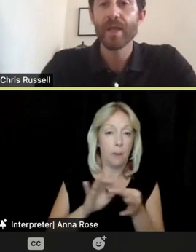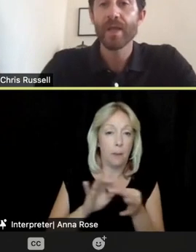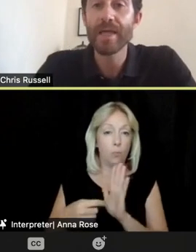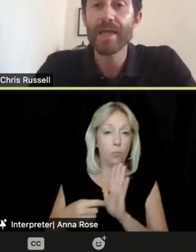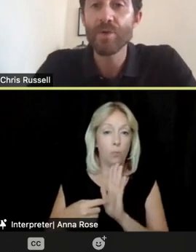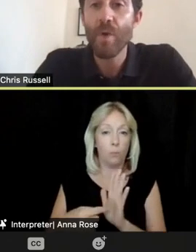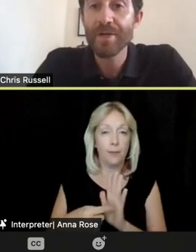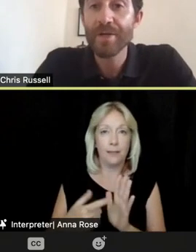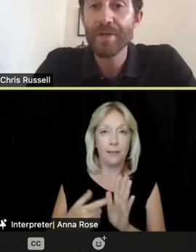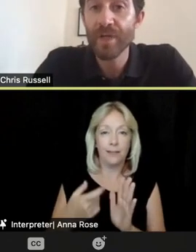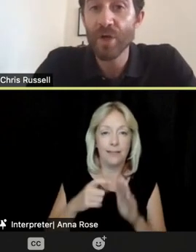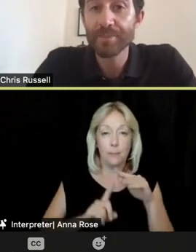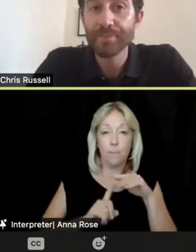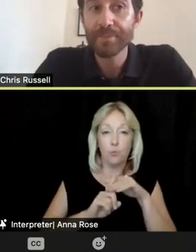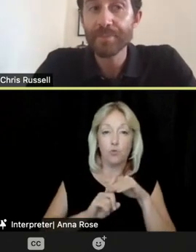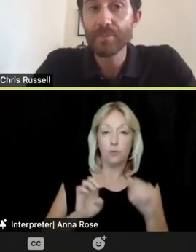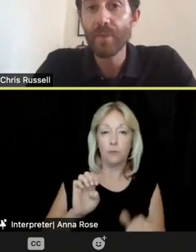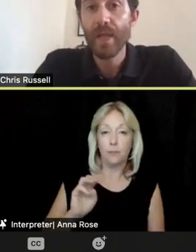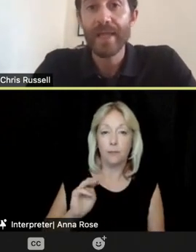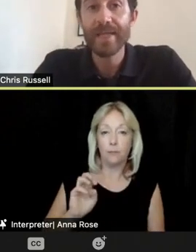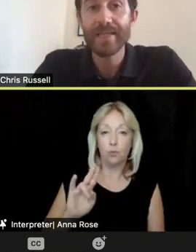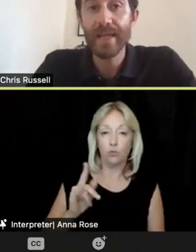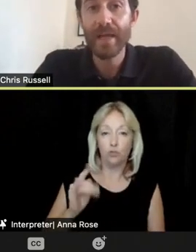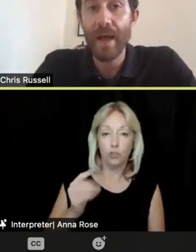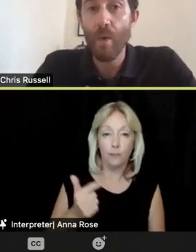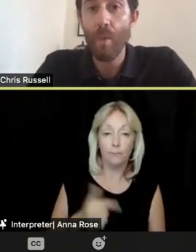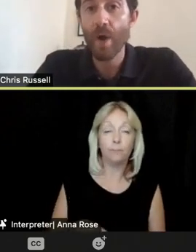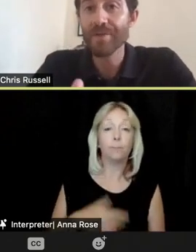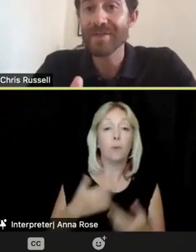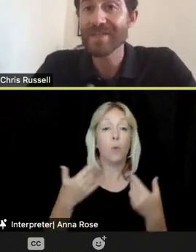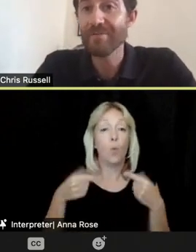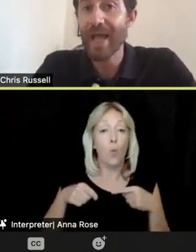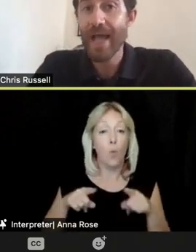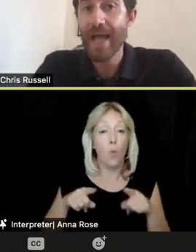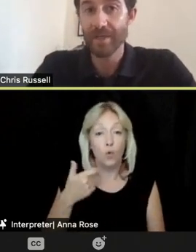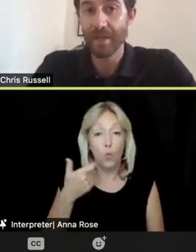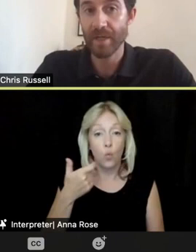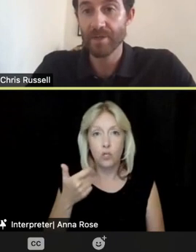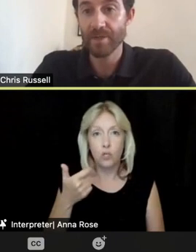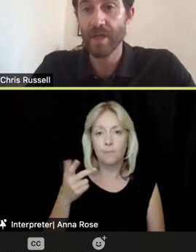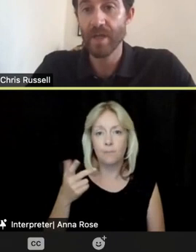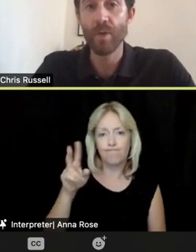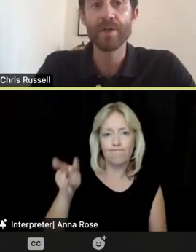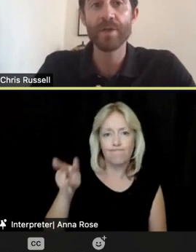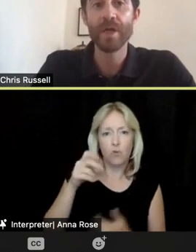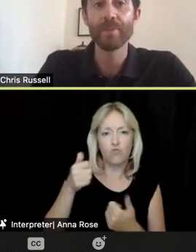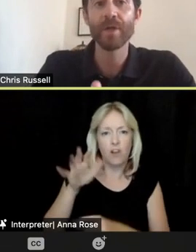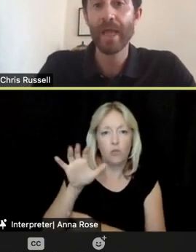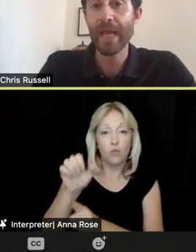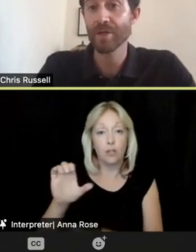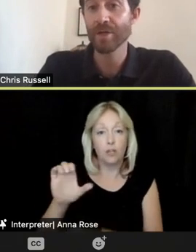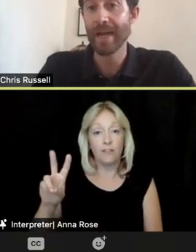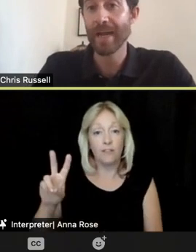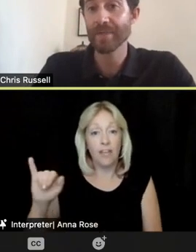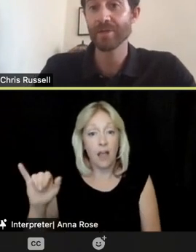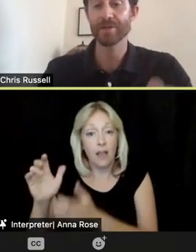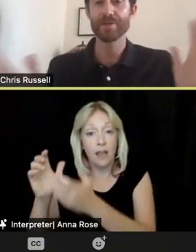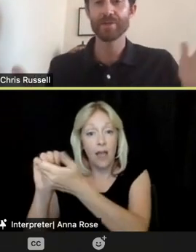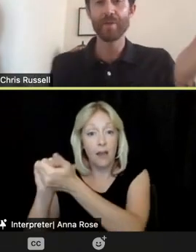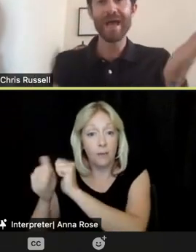do as you watch this video is think about what are the CVI adaptations and what are the